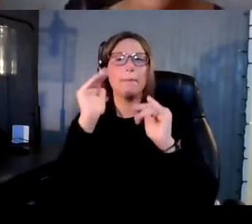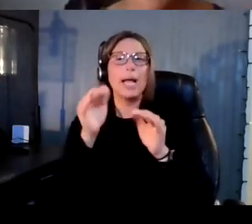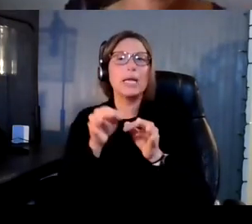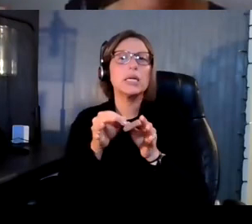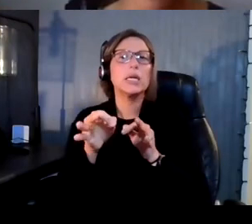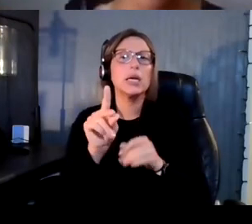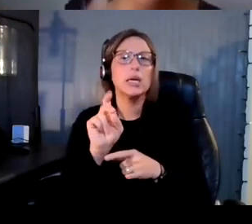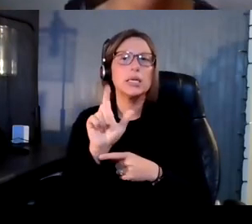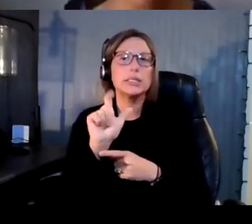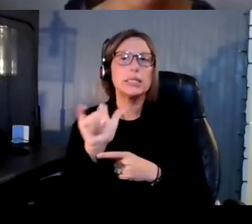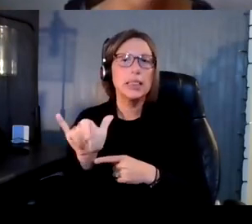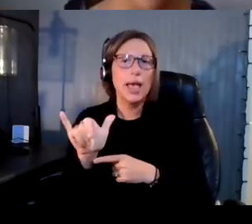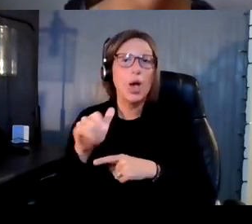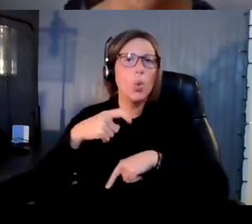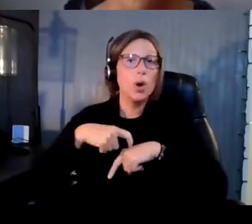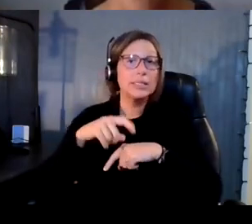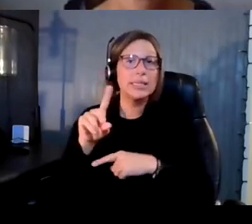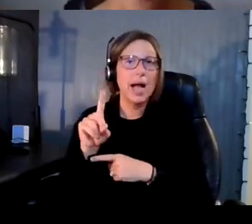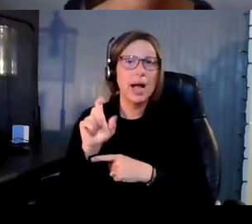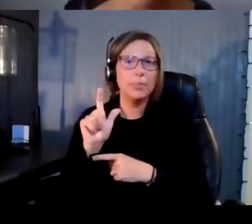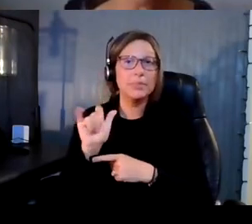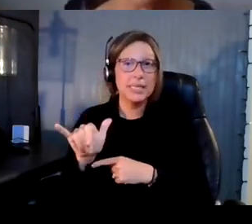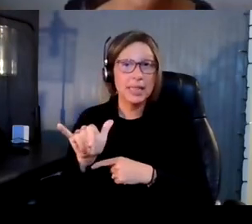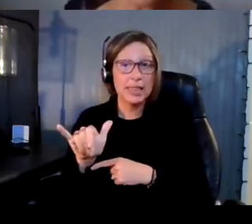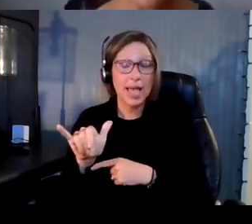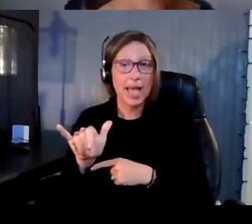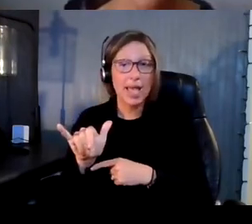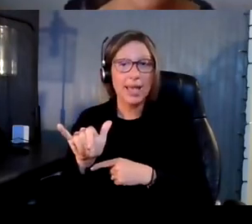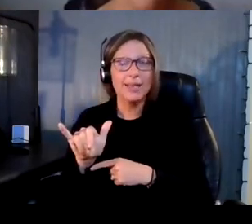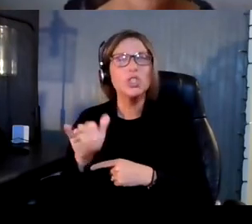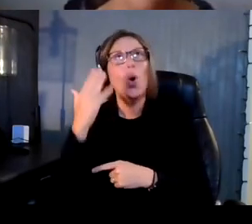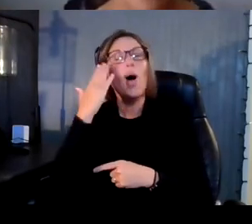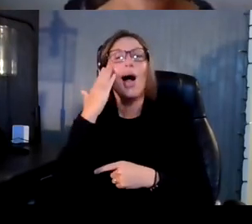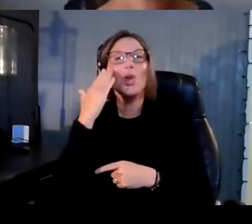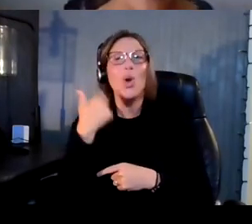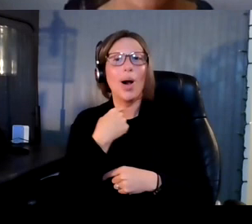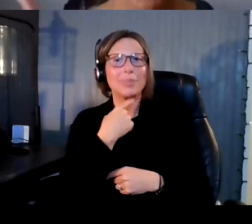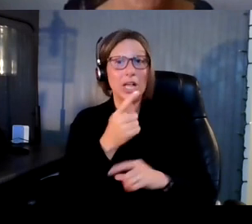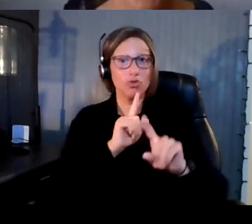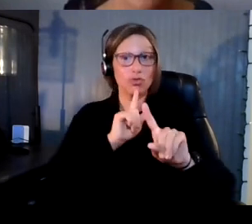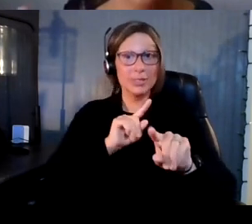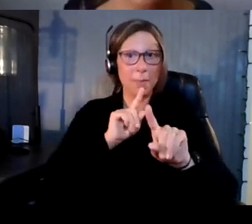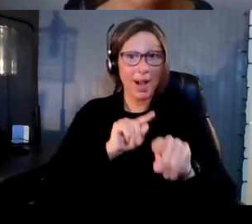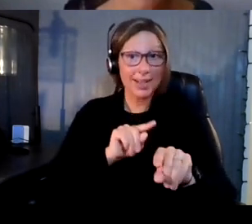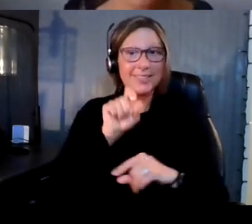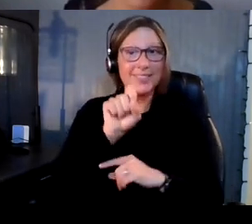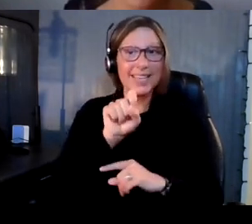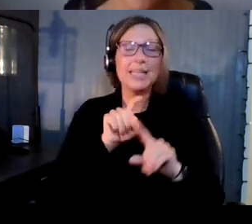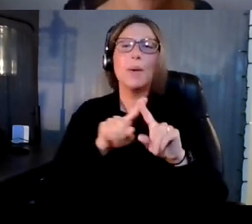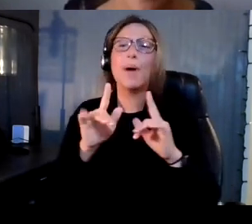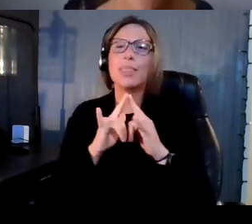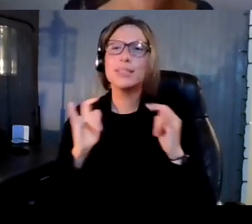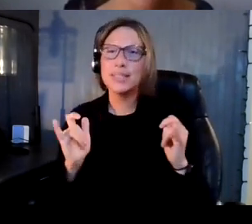like, in one breath, I'm telling you, be responsive, but also I'm going to be there. And as we're doing those